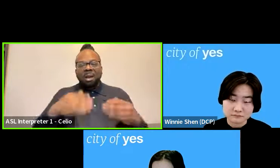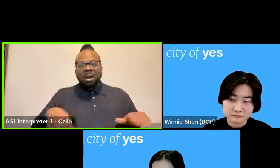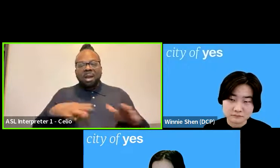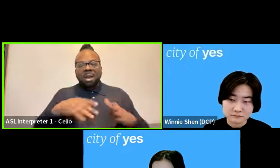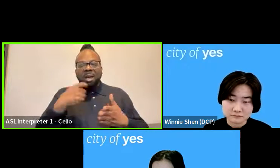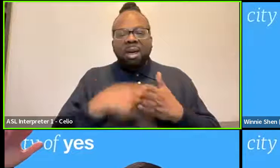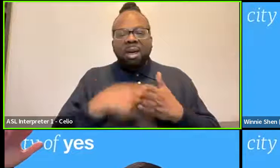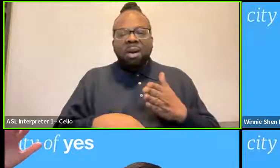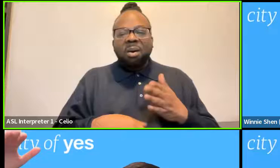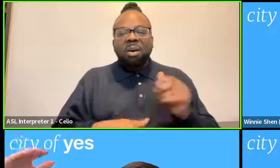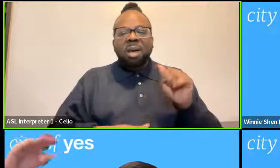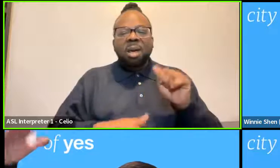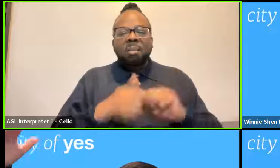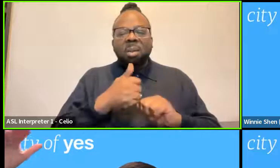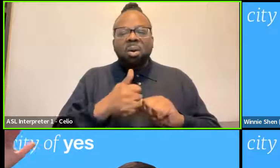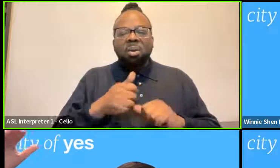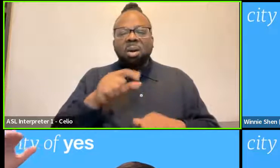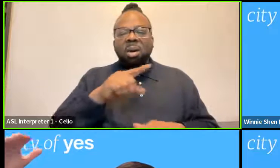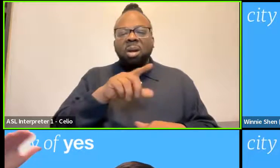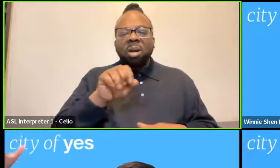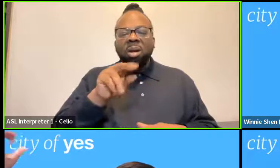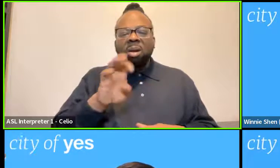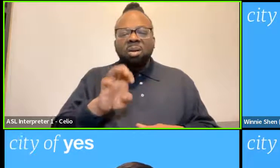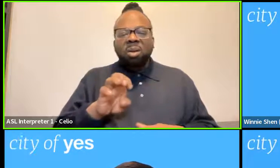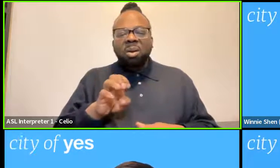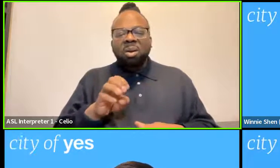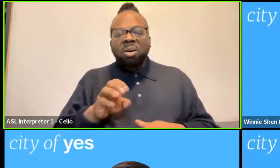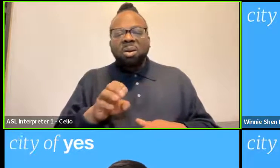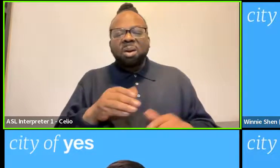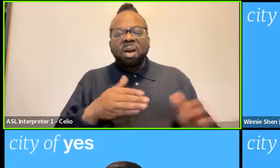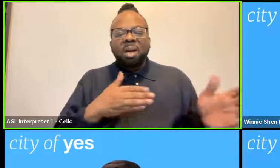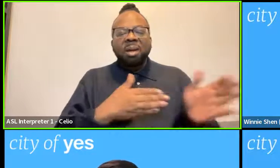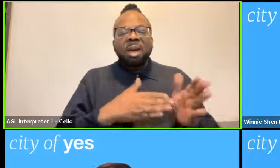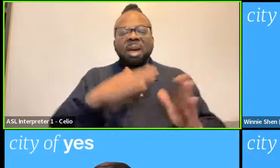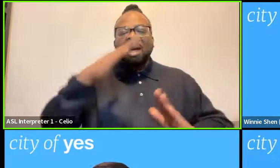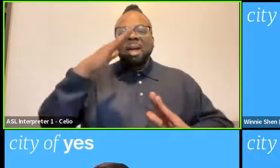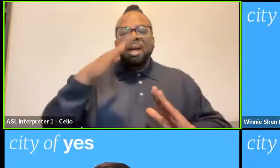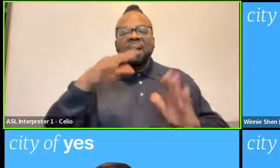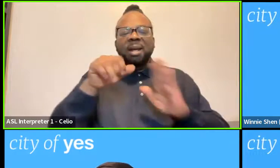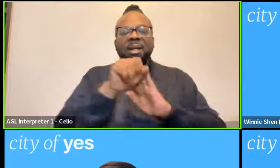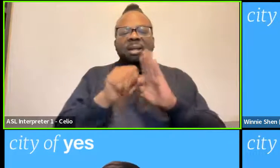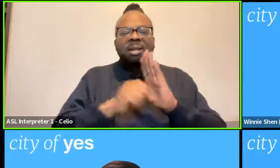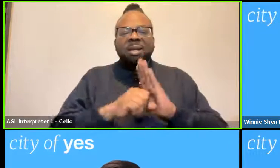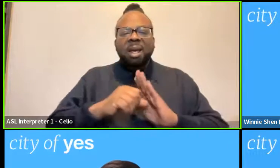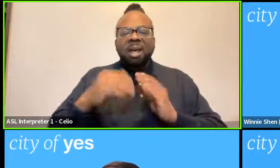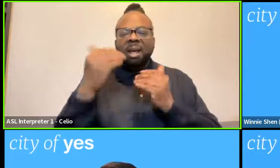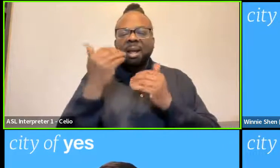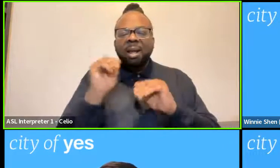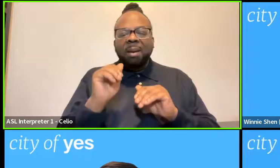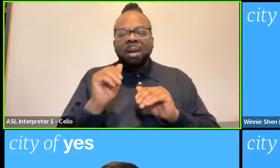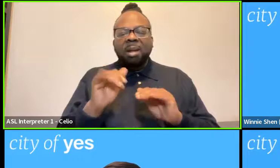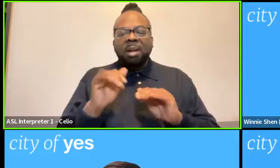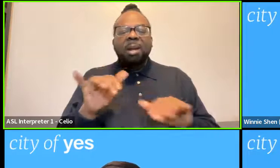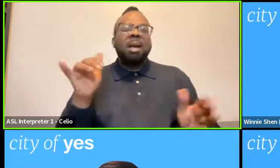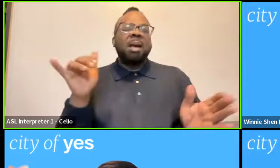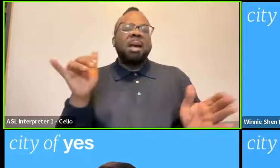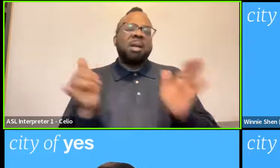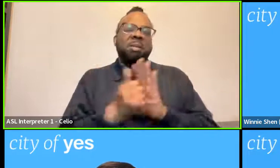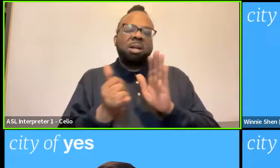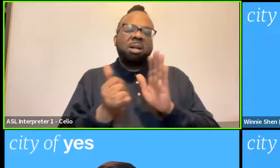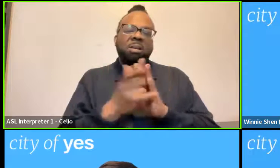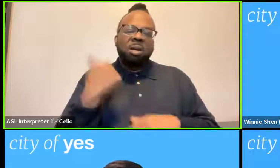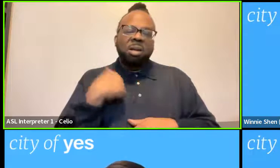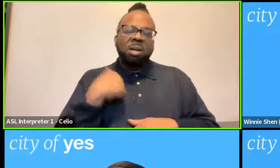that much of it is zoned right up against that state cap, makes it impossible for us to rezone in many places for